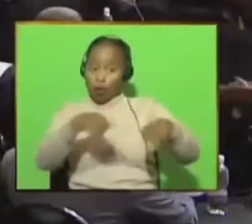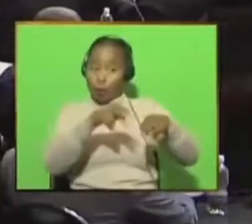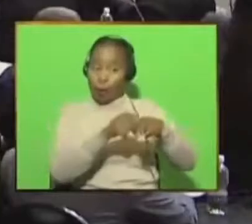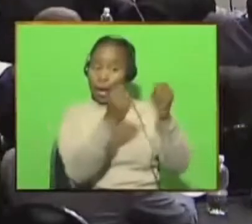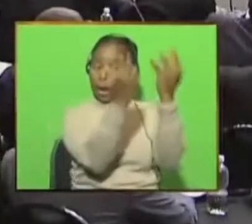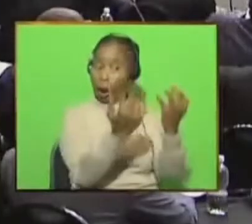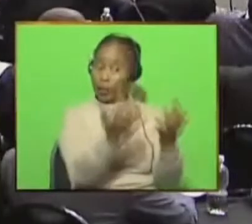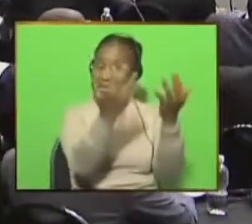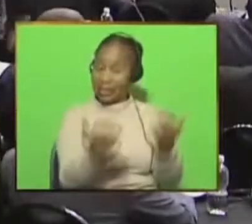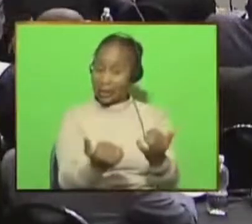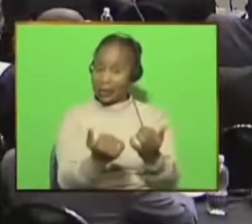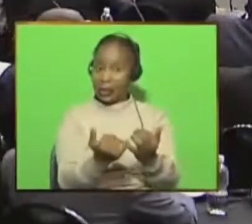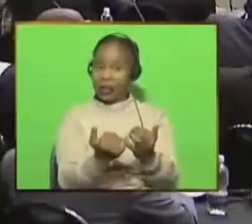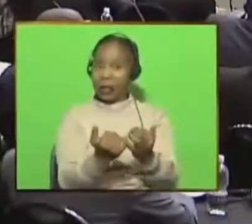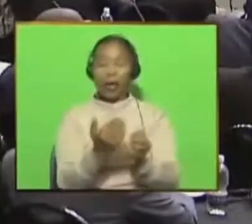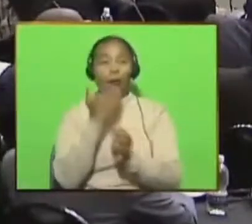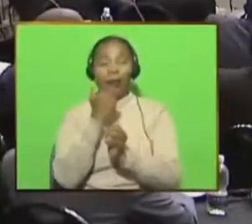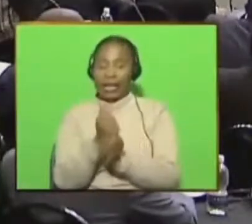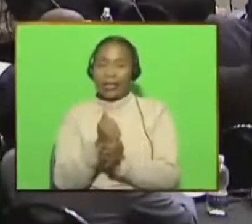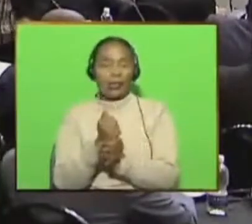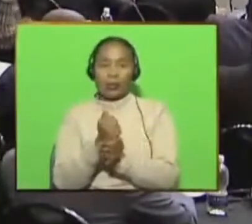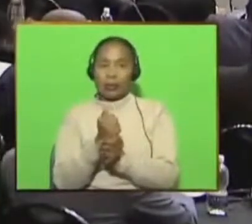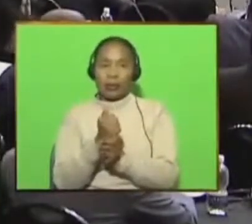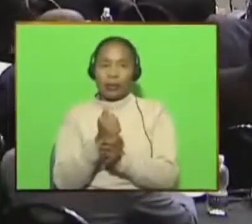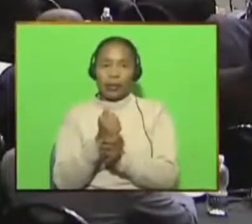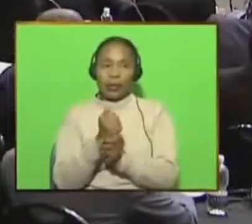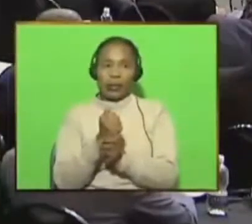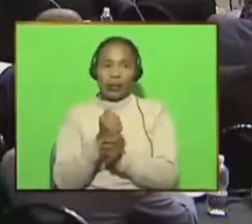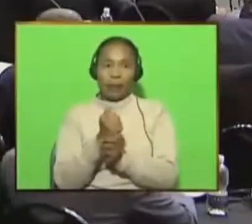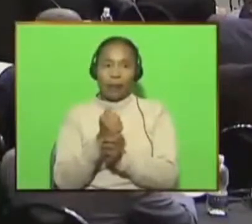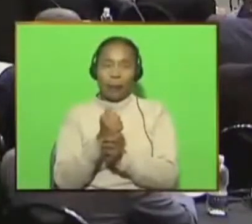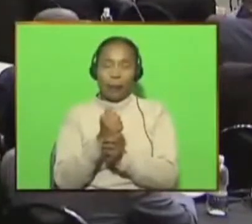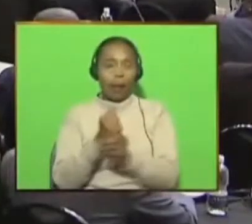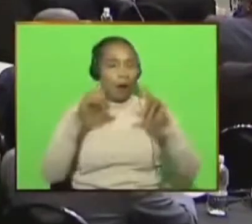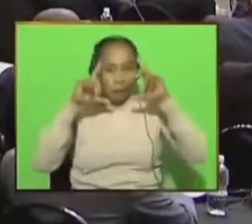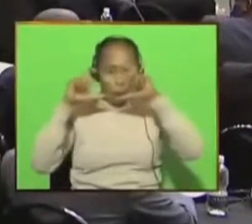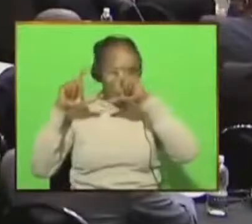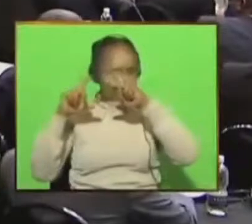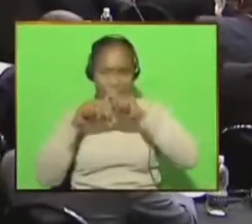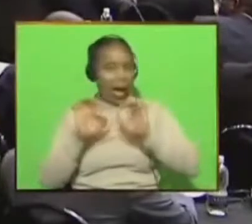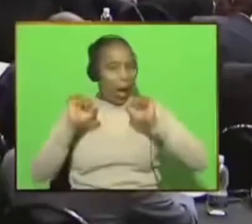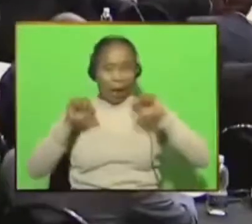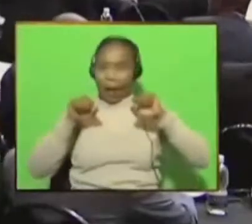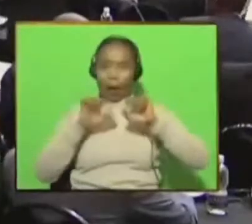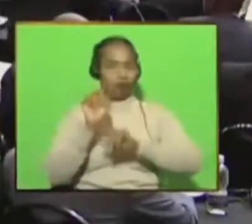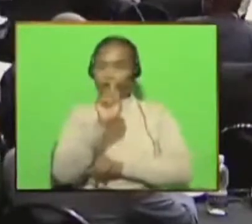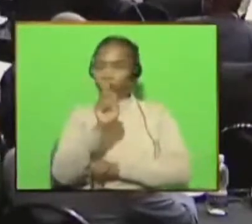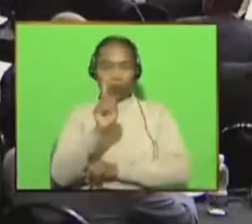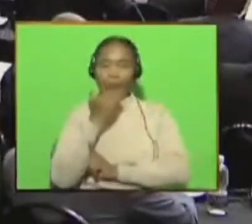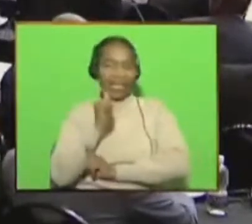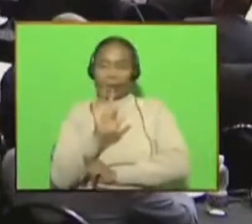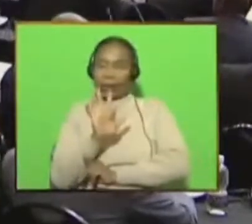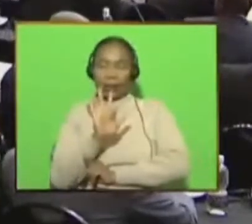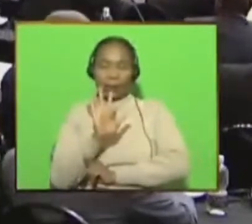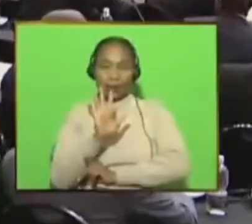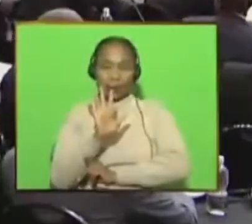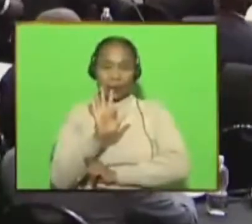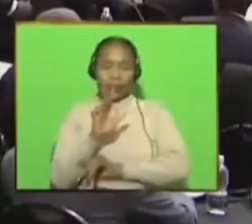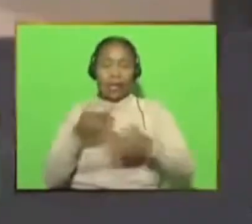And representatives, one representative per party may attend and observe.